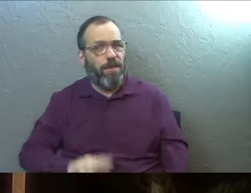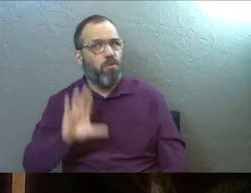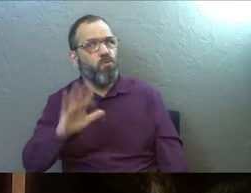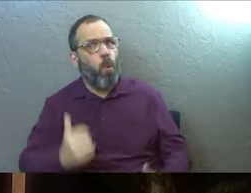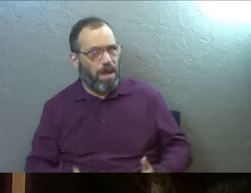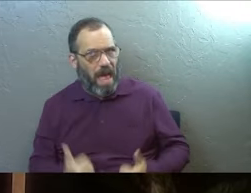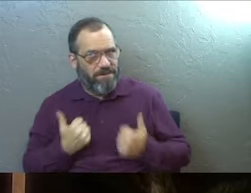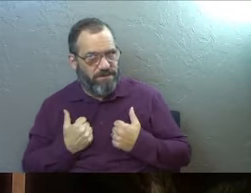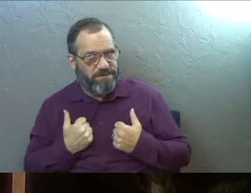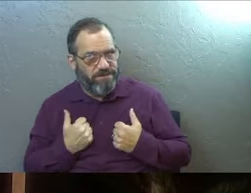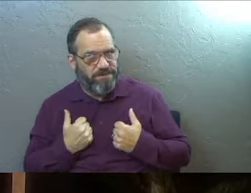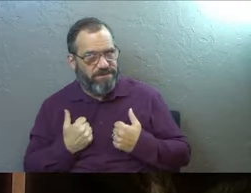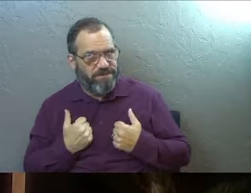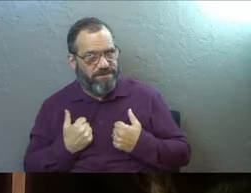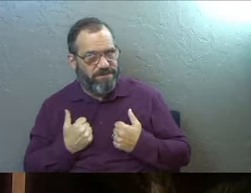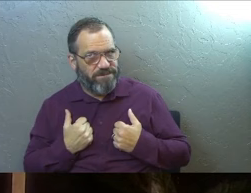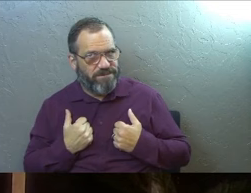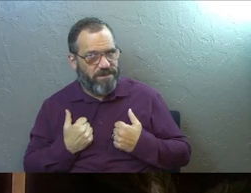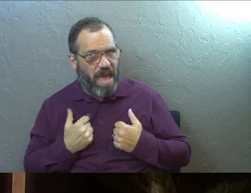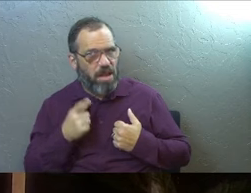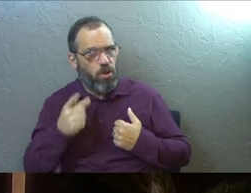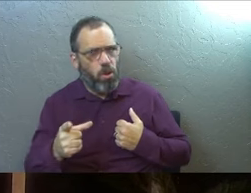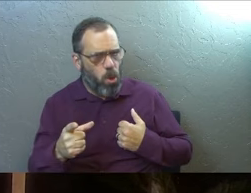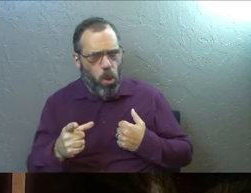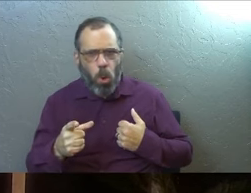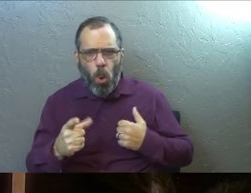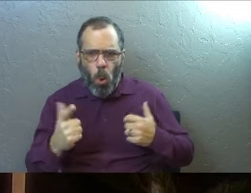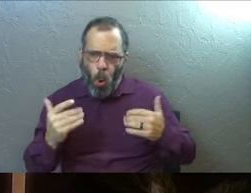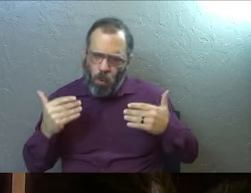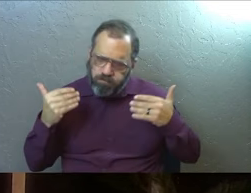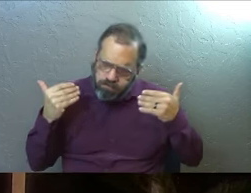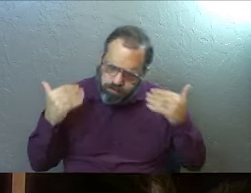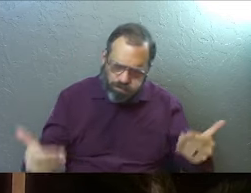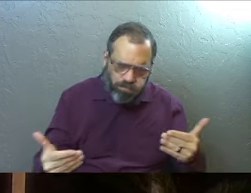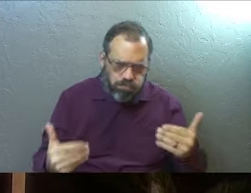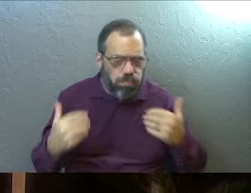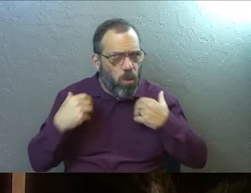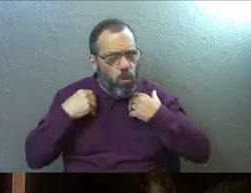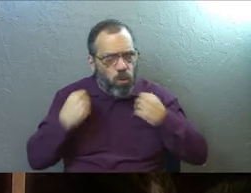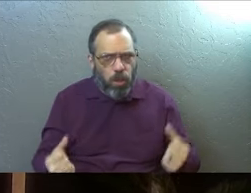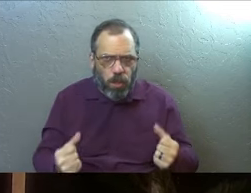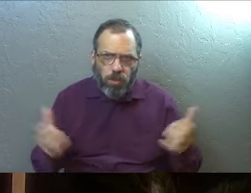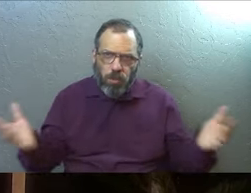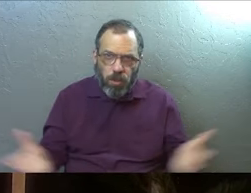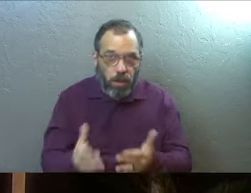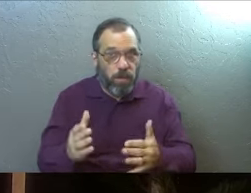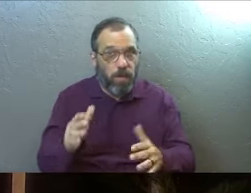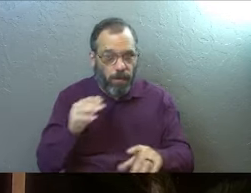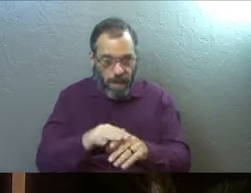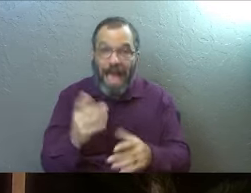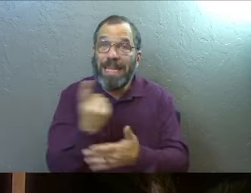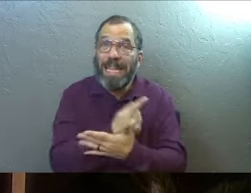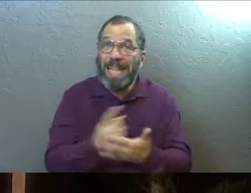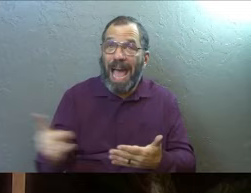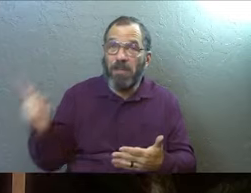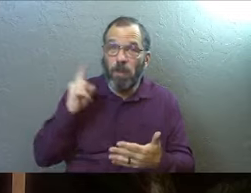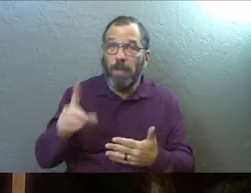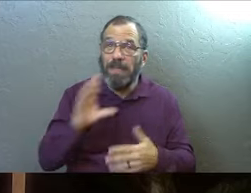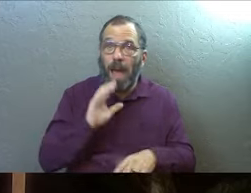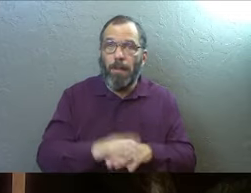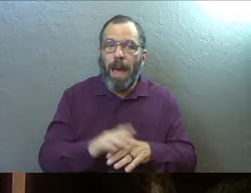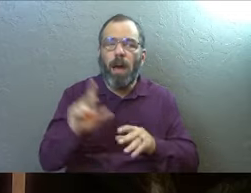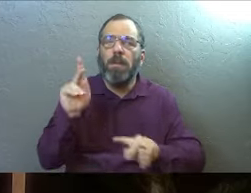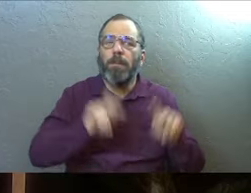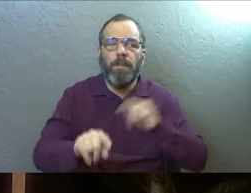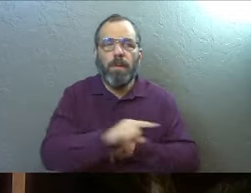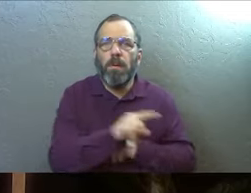life. And you guys took big steps and you walked in courage. And I want to call that out. Last week specifically, we talked about